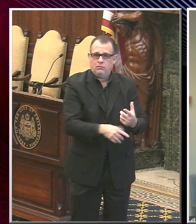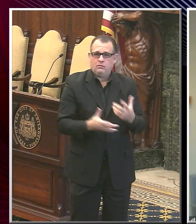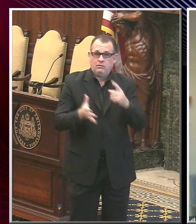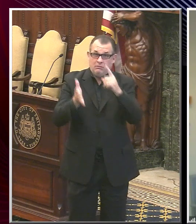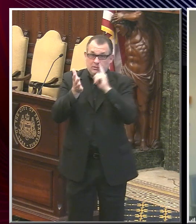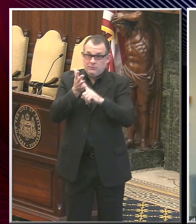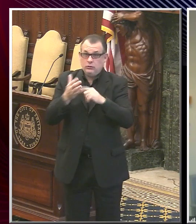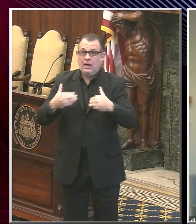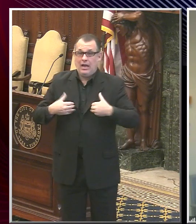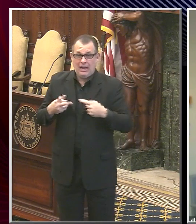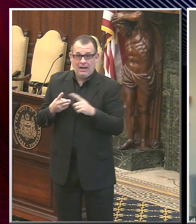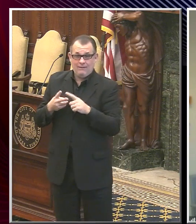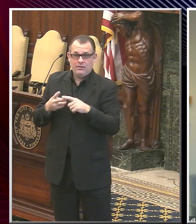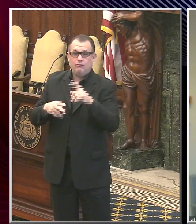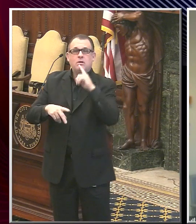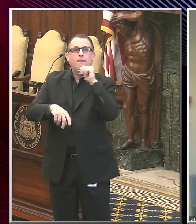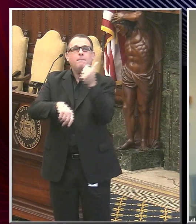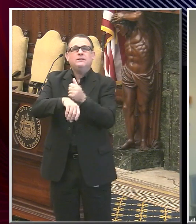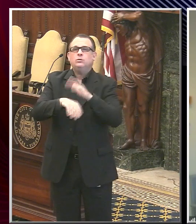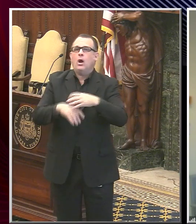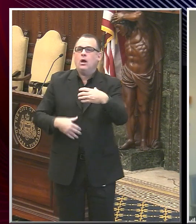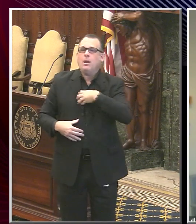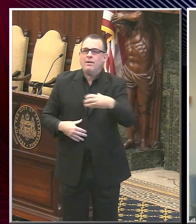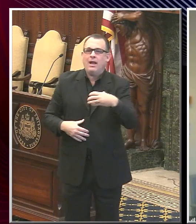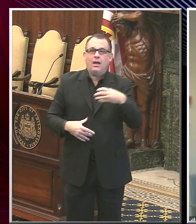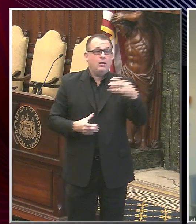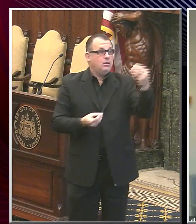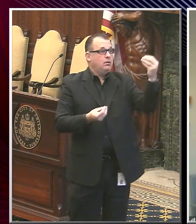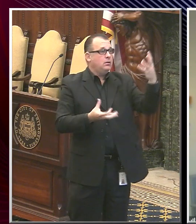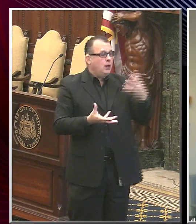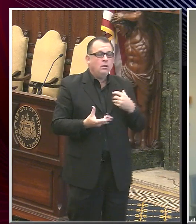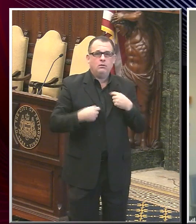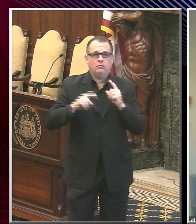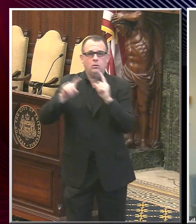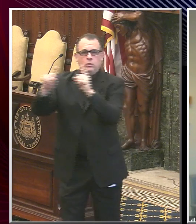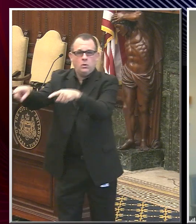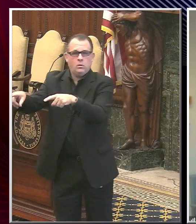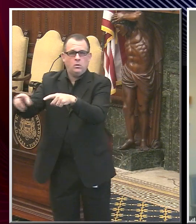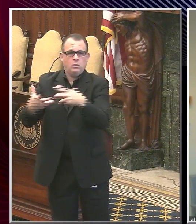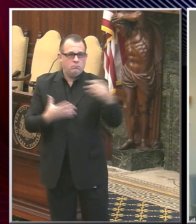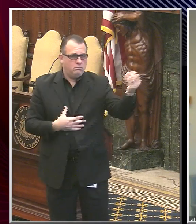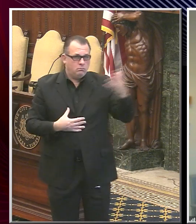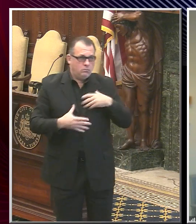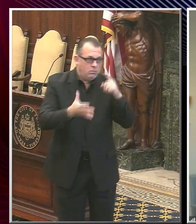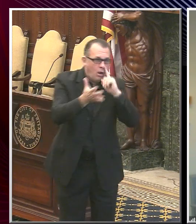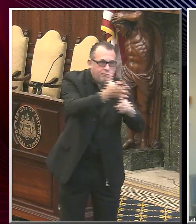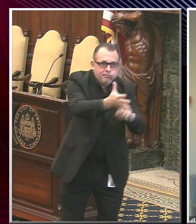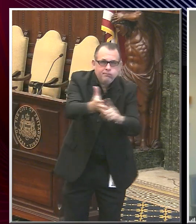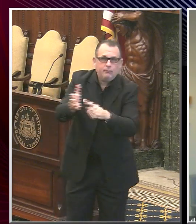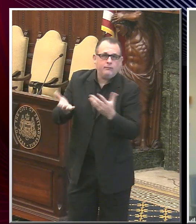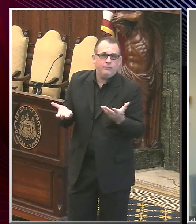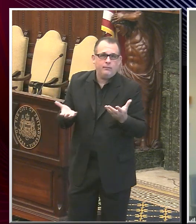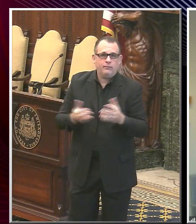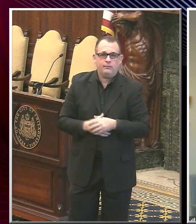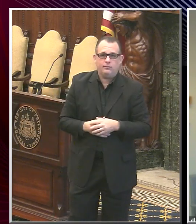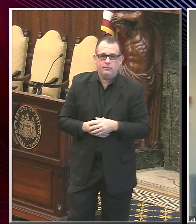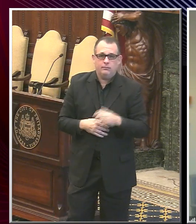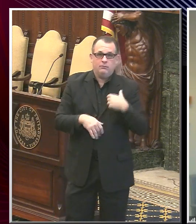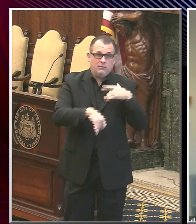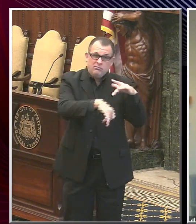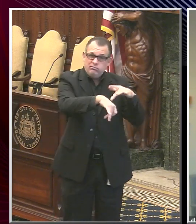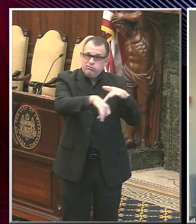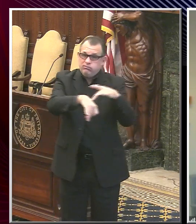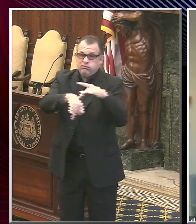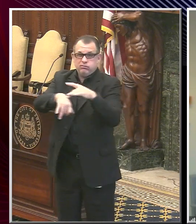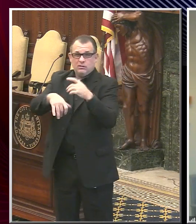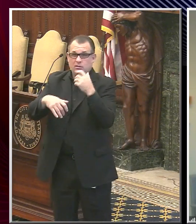upon complaints. Someone tells us that there's something that they are concerned about. And so with that, we get to as many restaurants as we